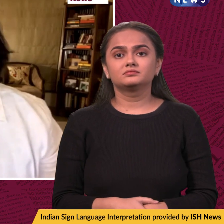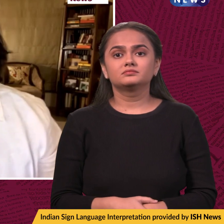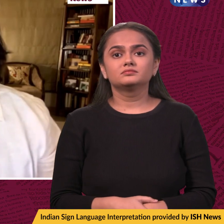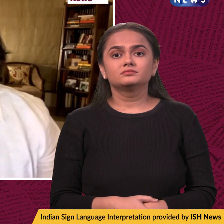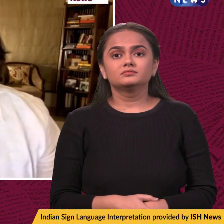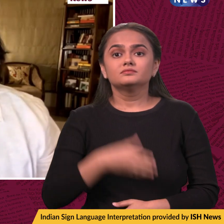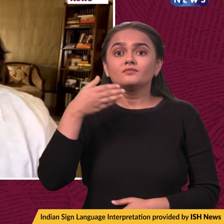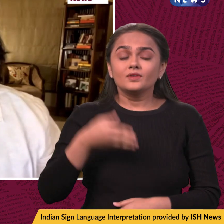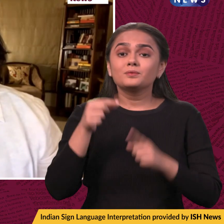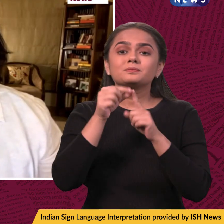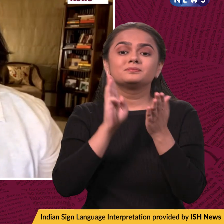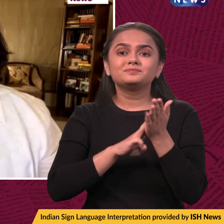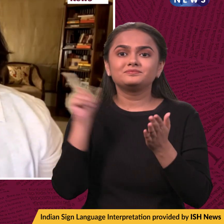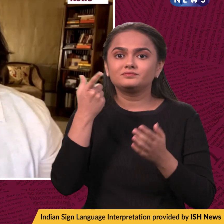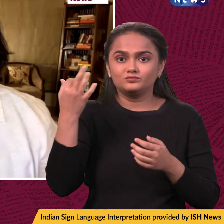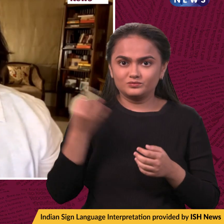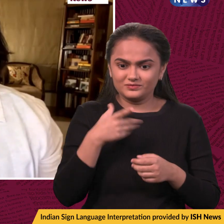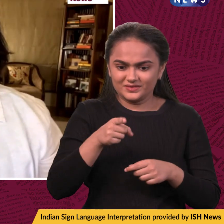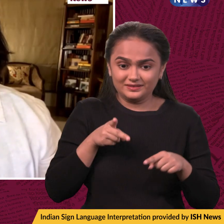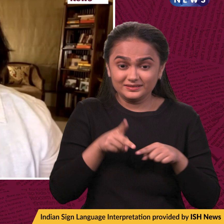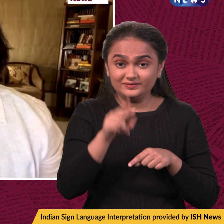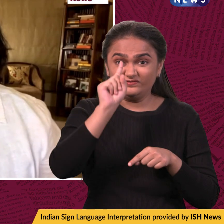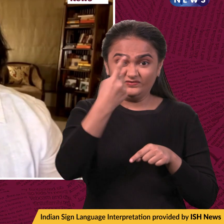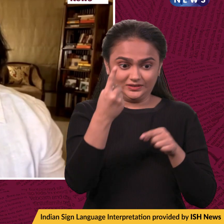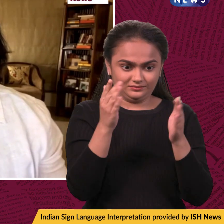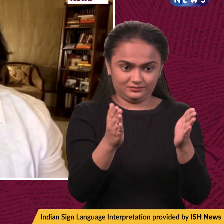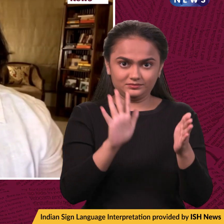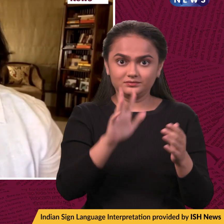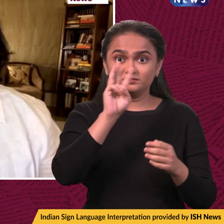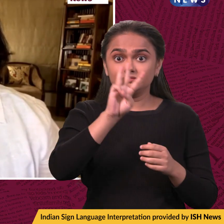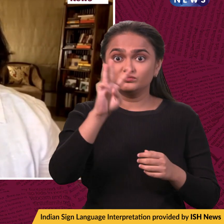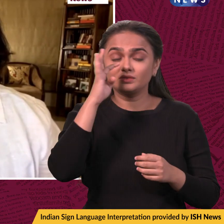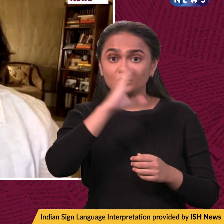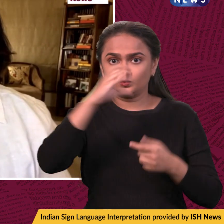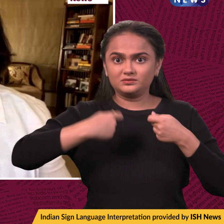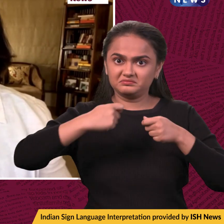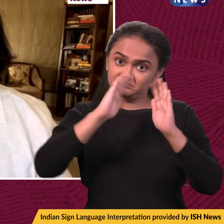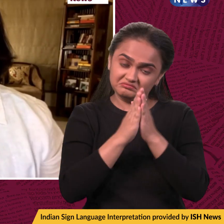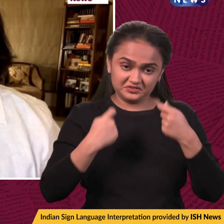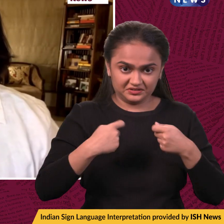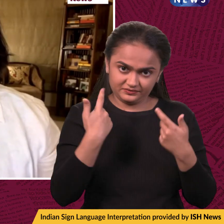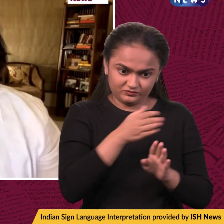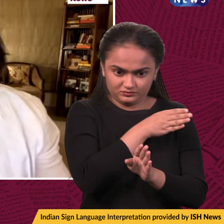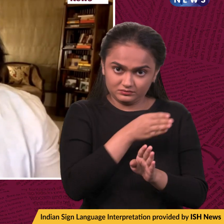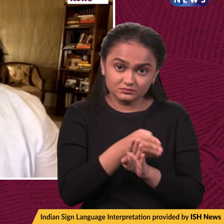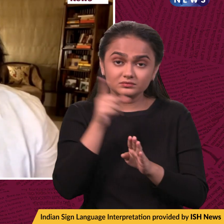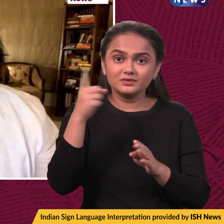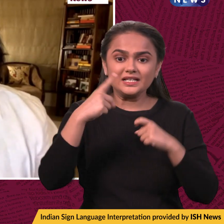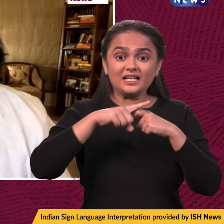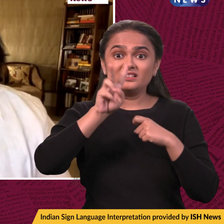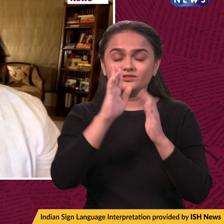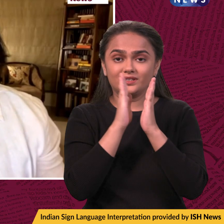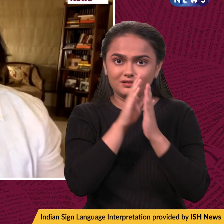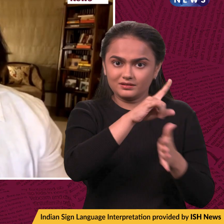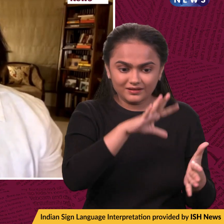The Prime Minister today inaugurated the first phase of the 339 crore rupee Kashi Vishwanath corridor project that connects